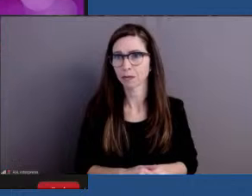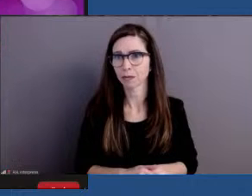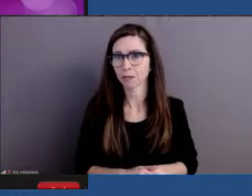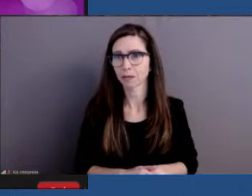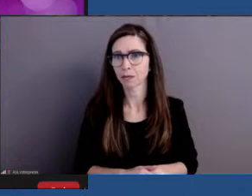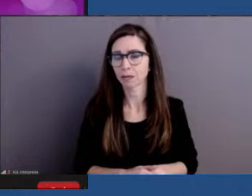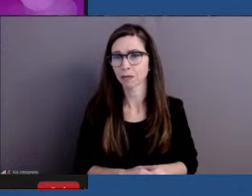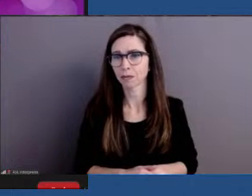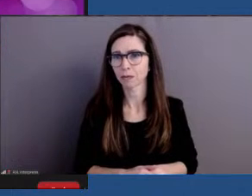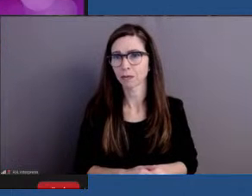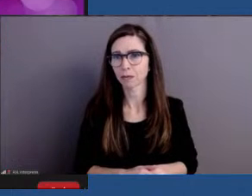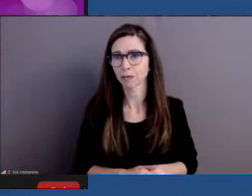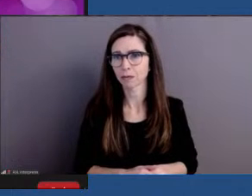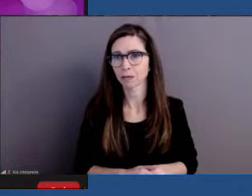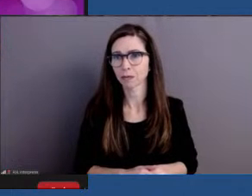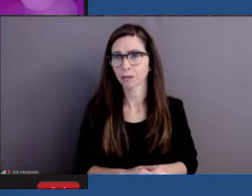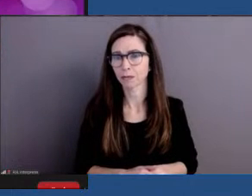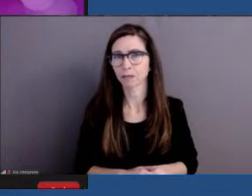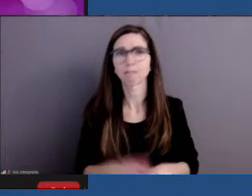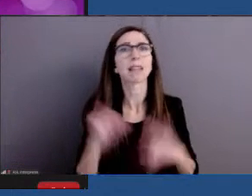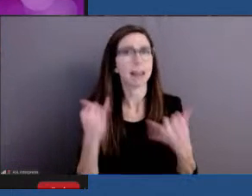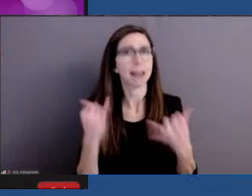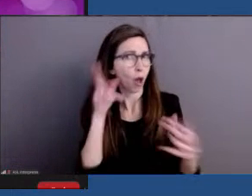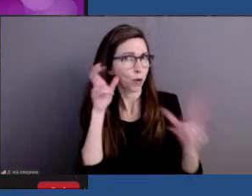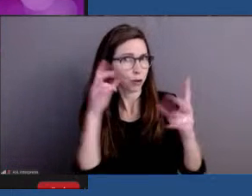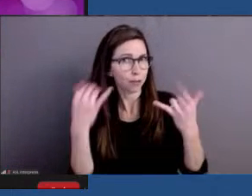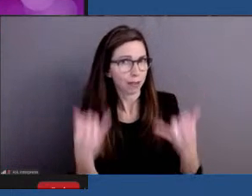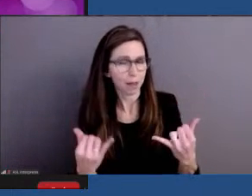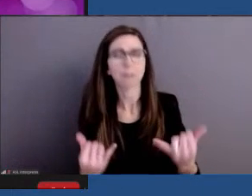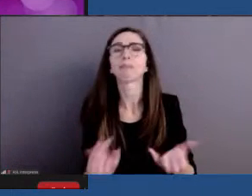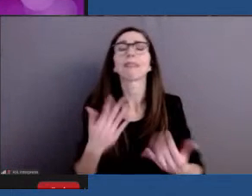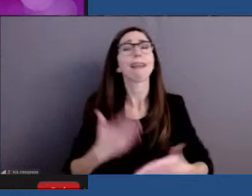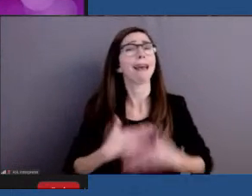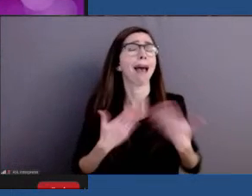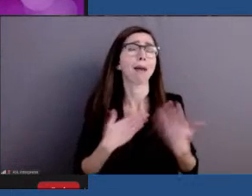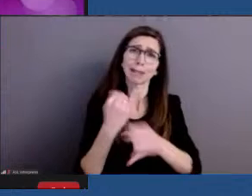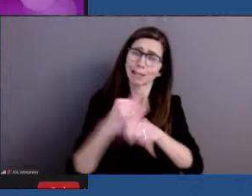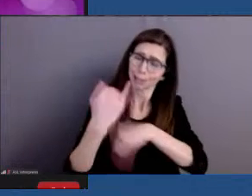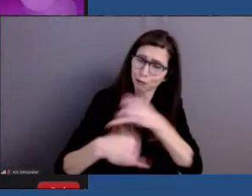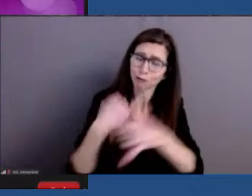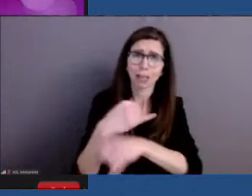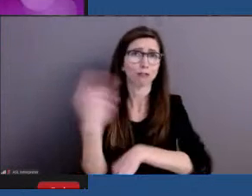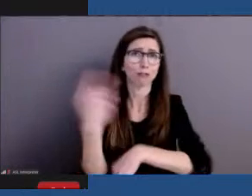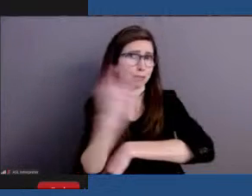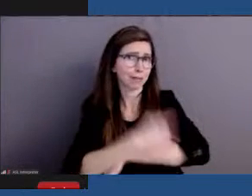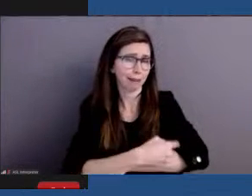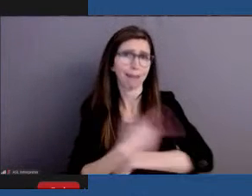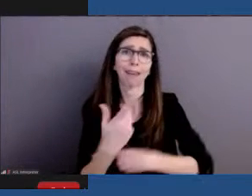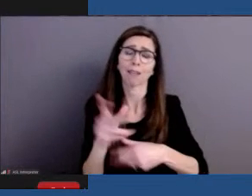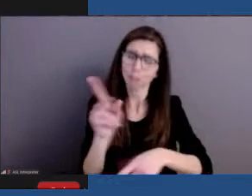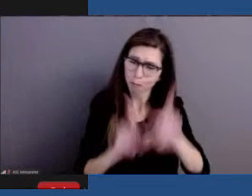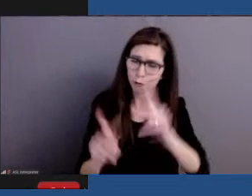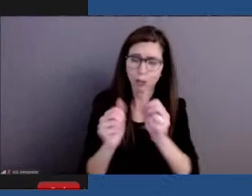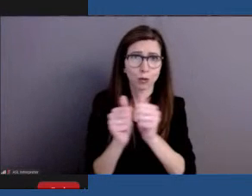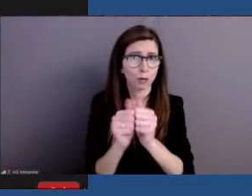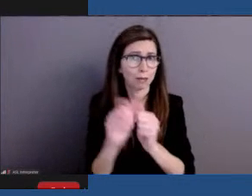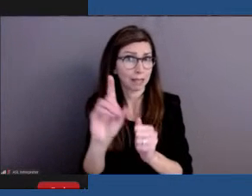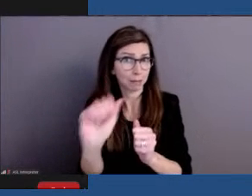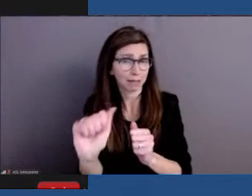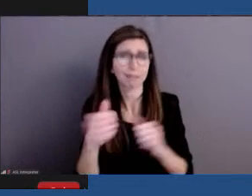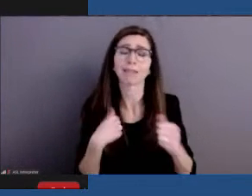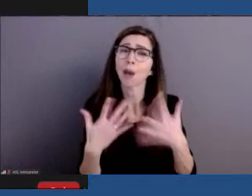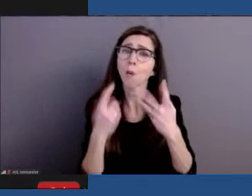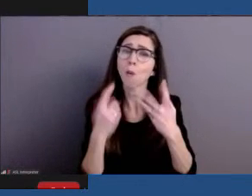happy International Day of Persons with Disabilities. I would like to start with my own acknowledgement that I'm speaking to you from the traditional